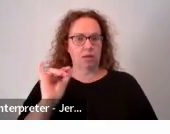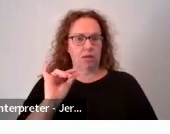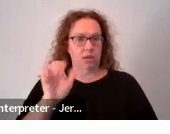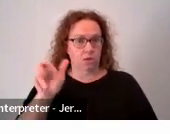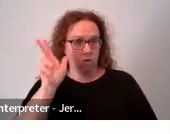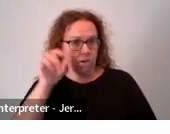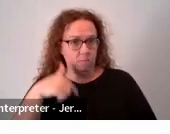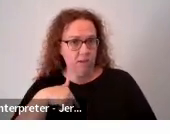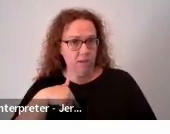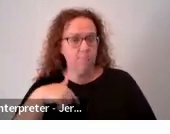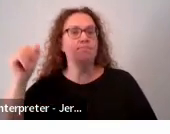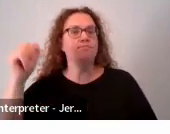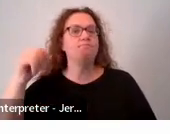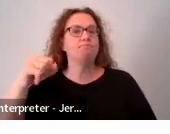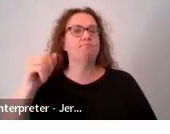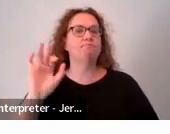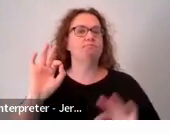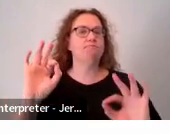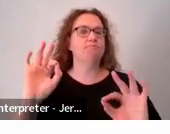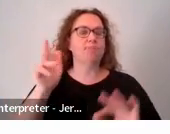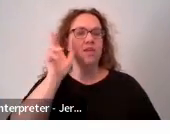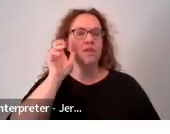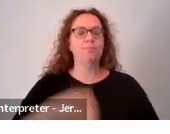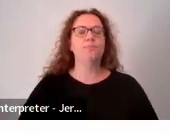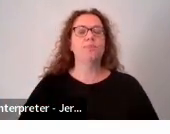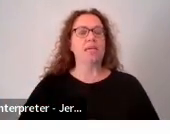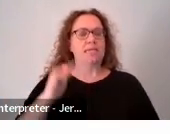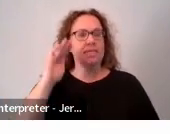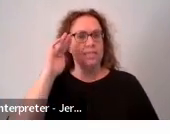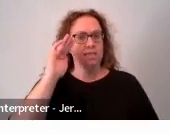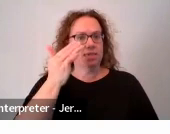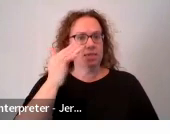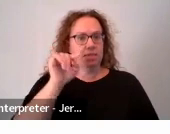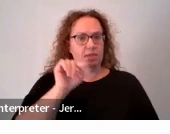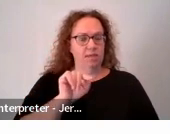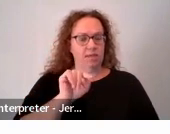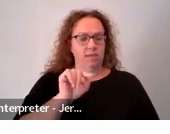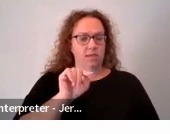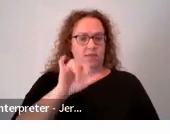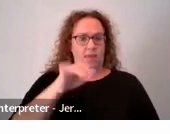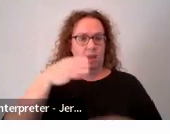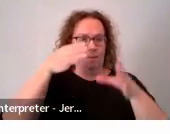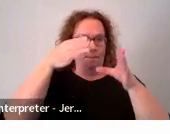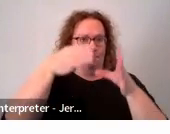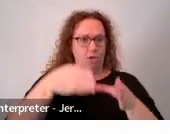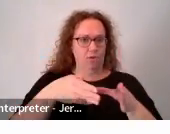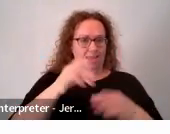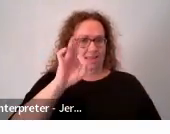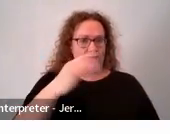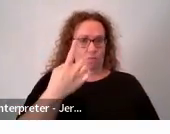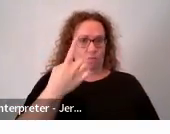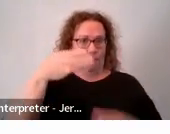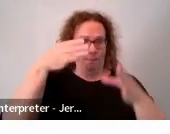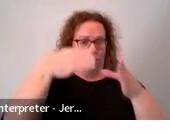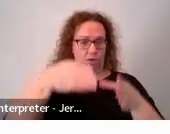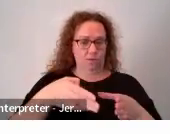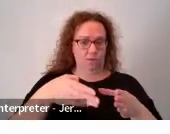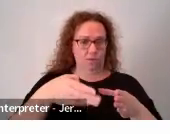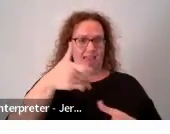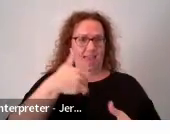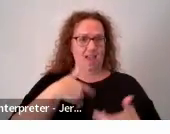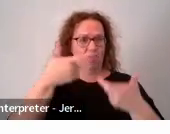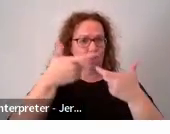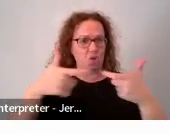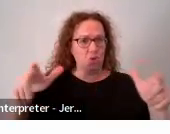me? Yes, yes, Tommy can. Okay, it looks like that person, if it's one person, has a